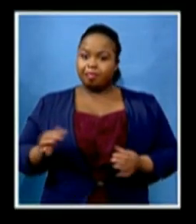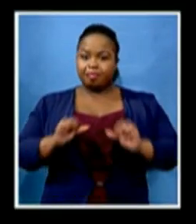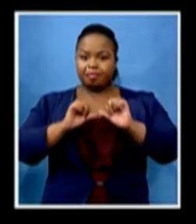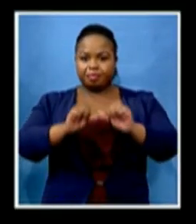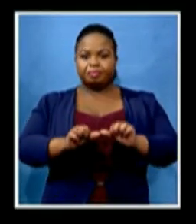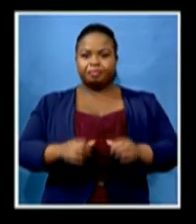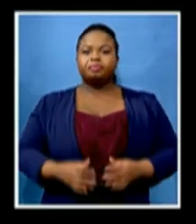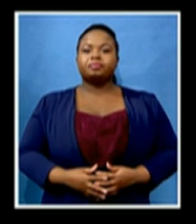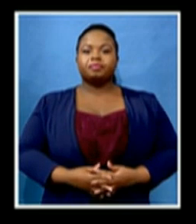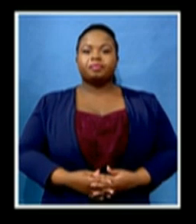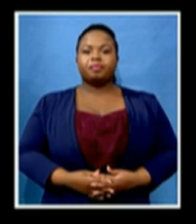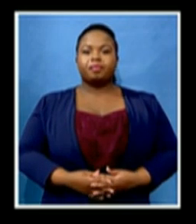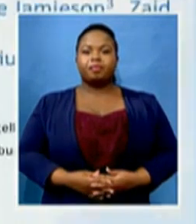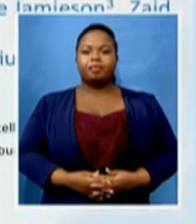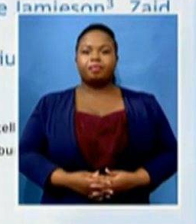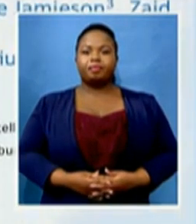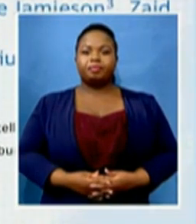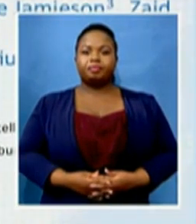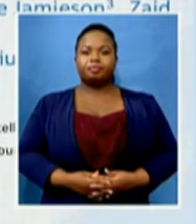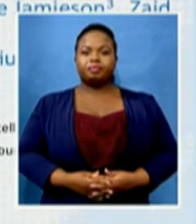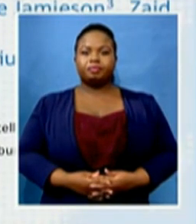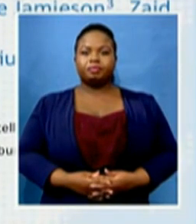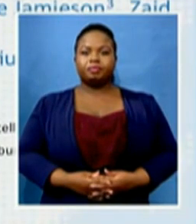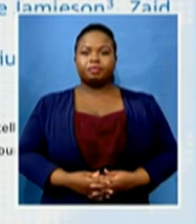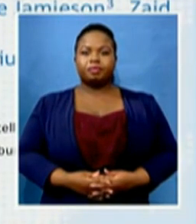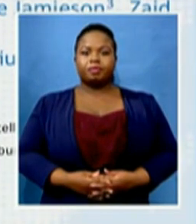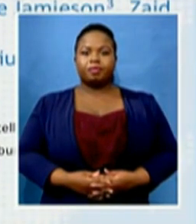You may need to unmute.